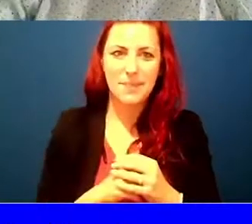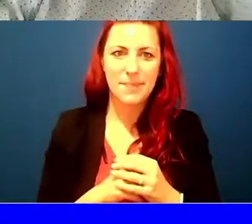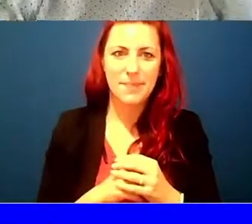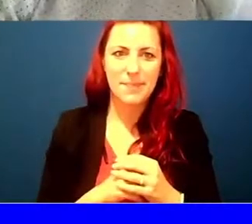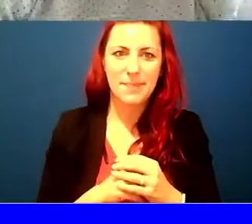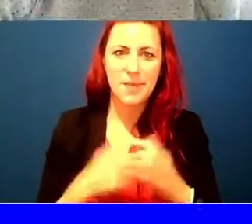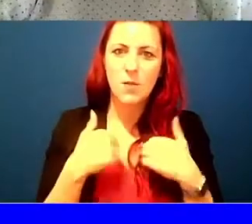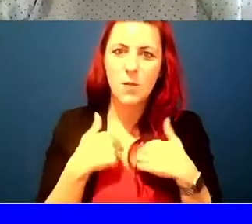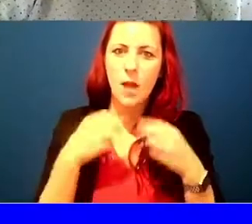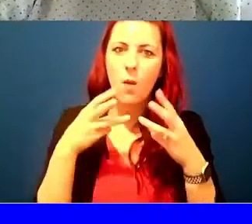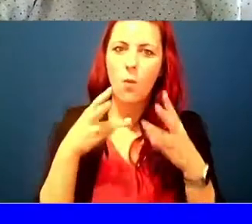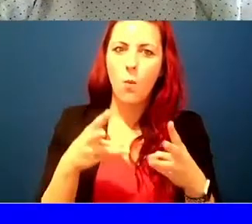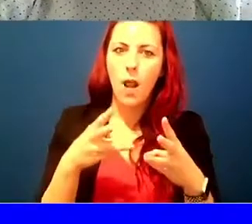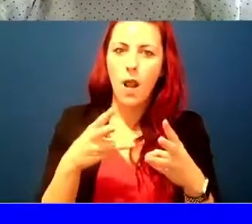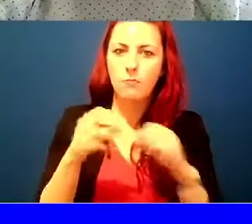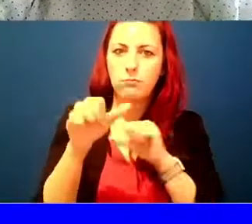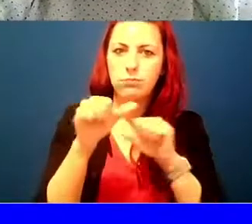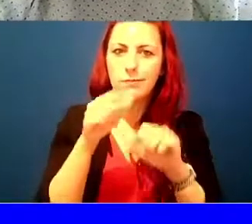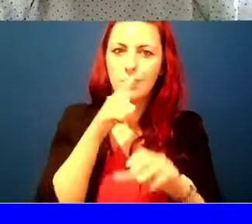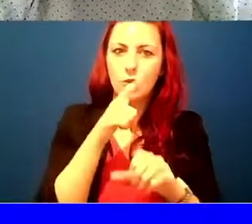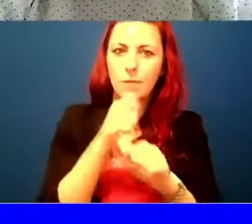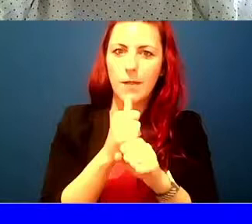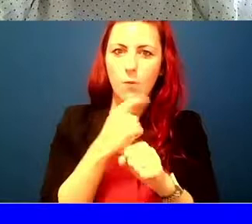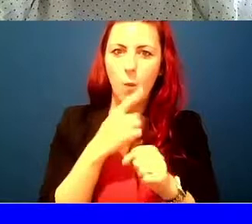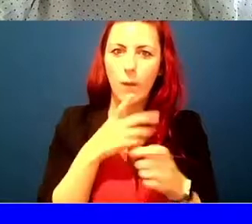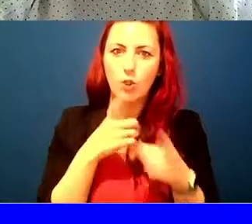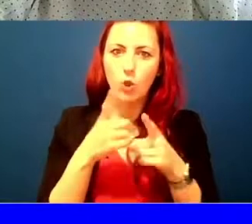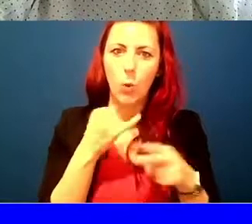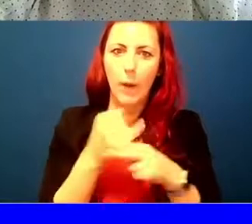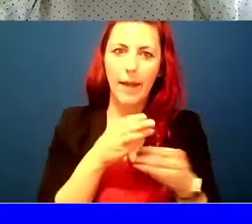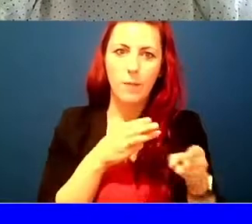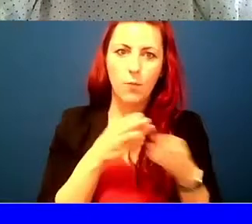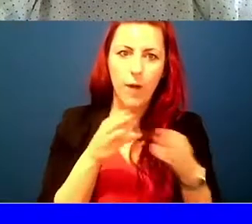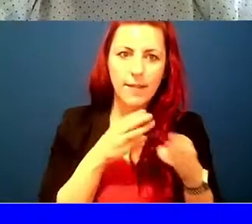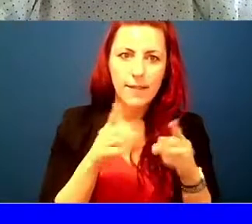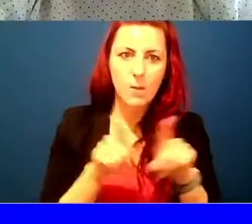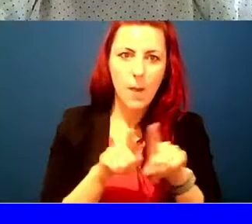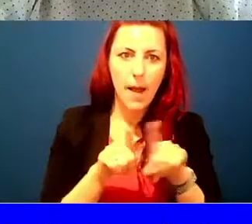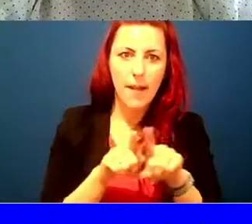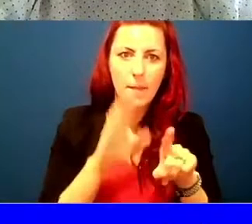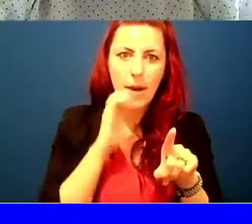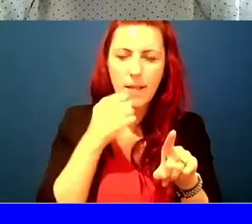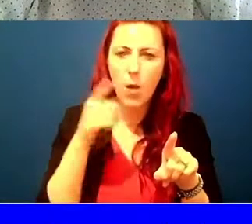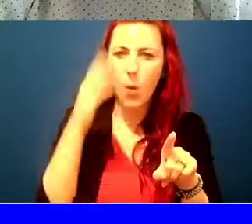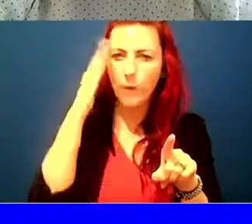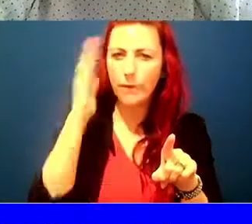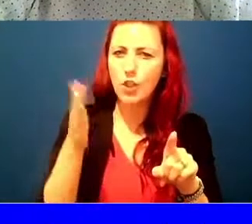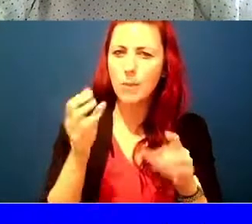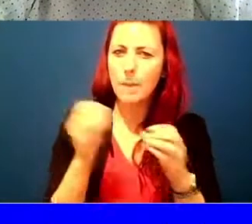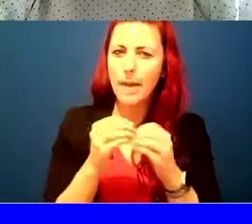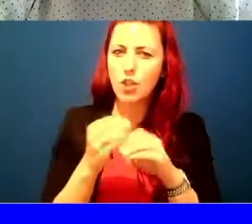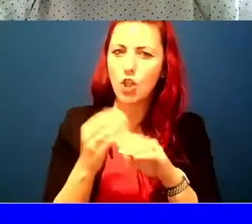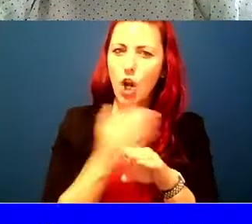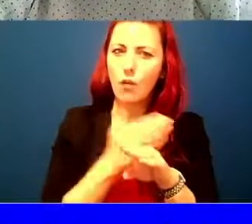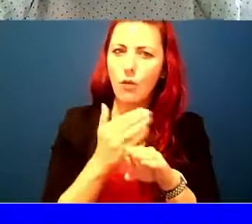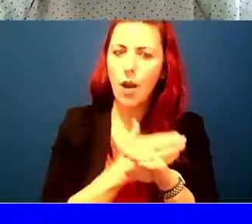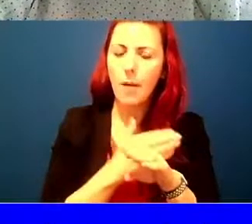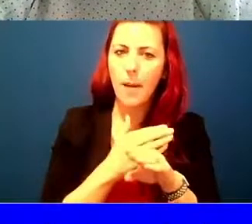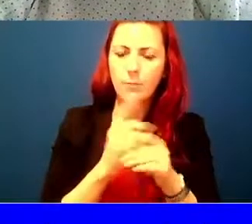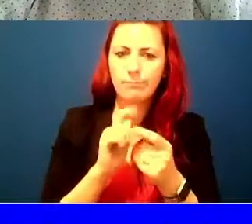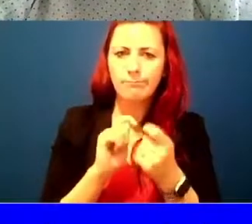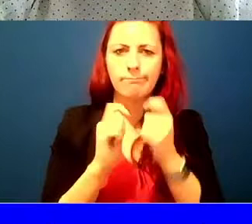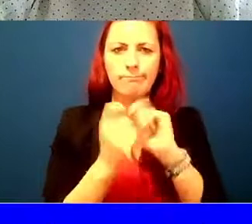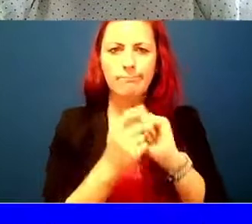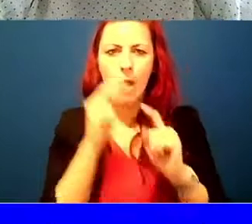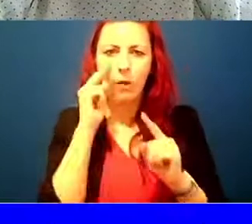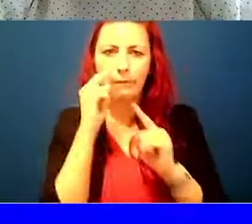I'm going to talk to you a little bit about what we do in practice. I think it was Dr. Brona Byrne who mentioned earlier about reimagining a